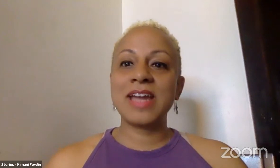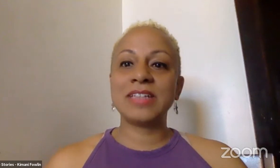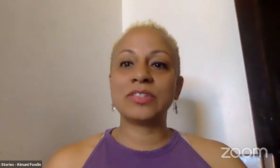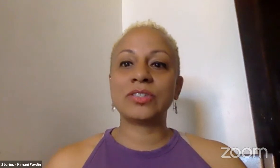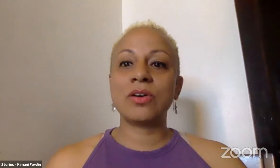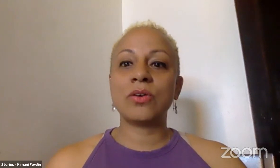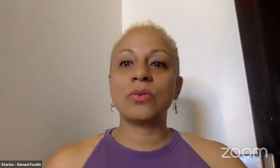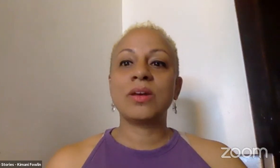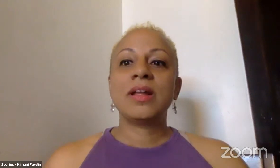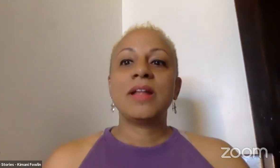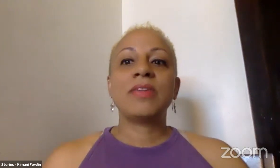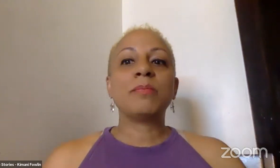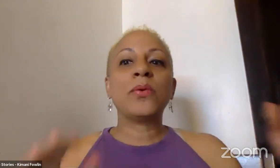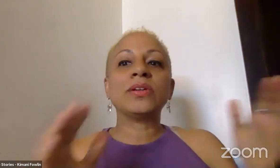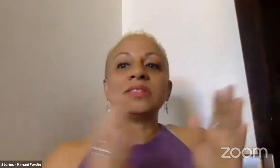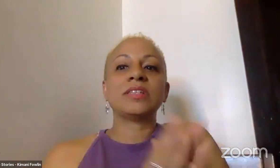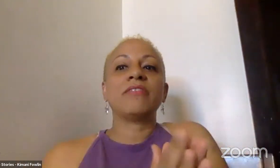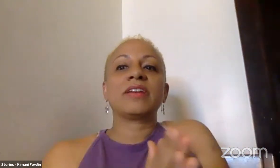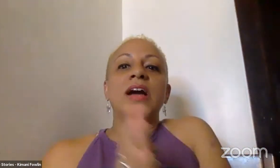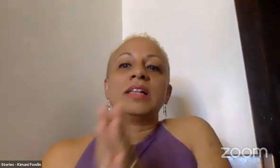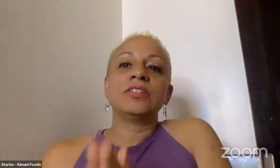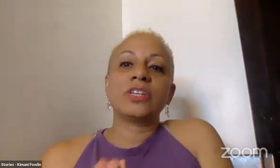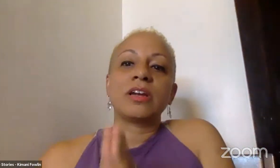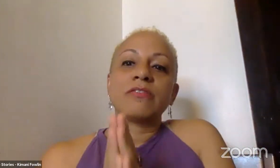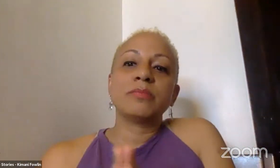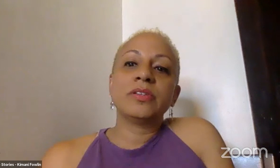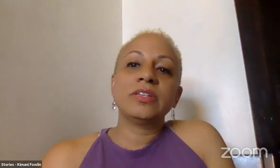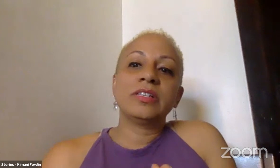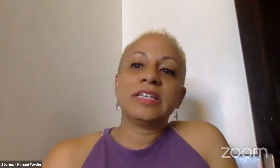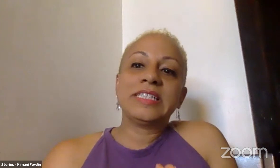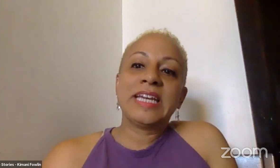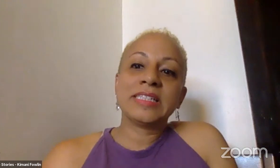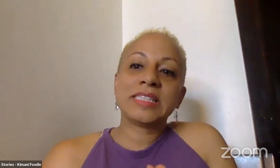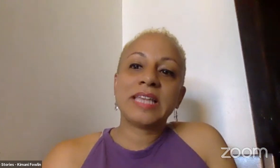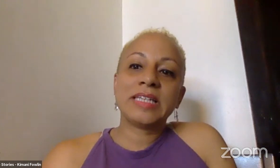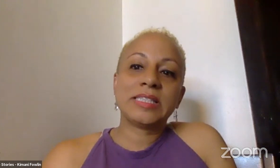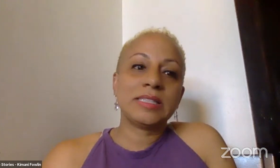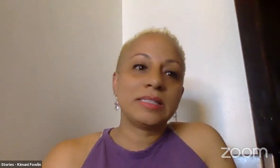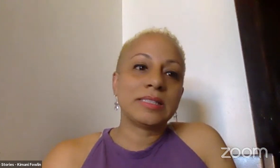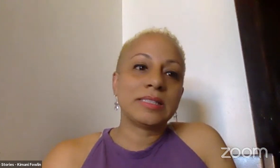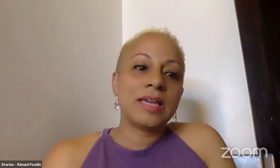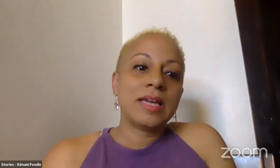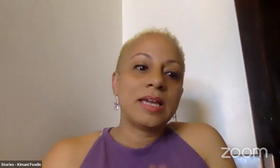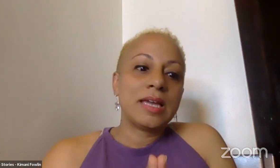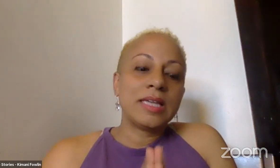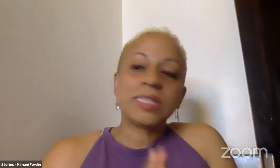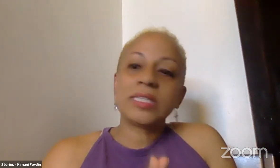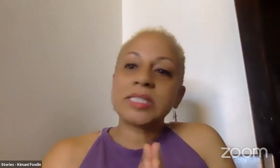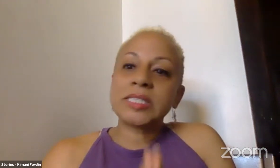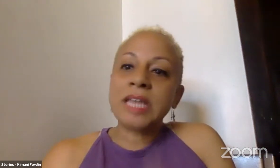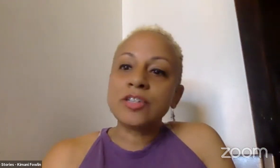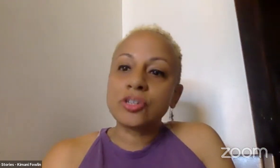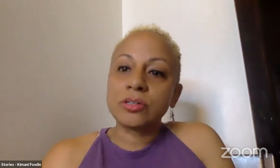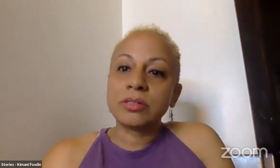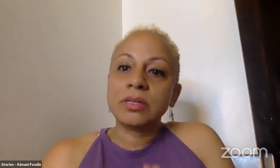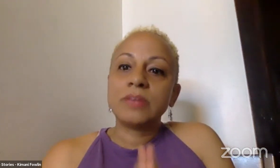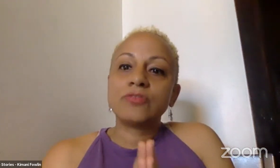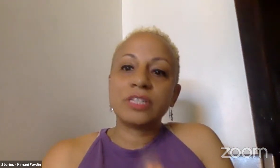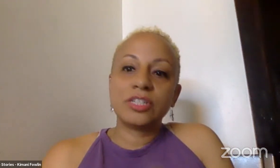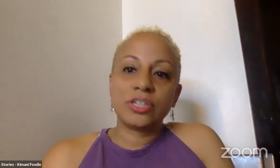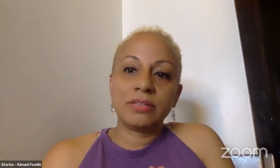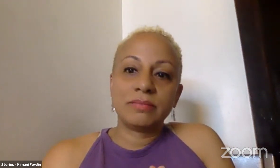All right. So the importance of acknowledging our familial and dance legacies is an